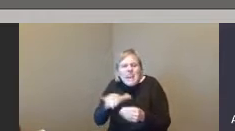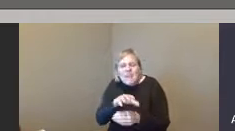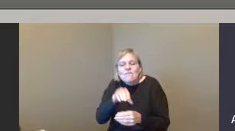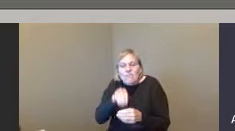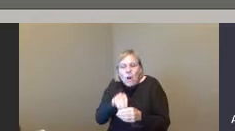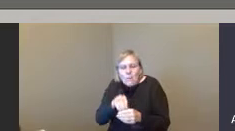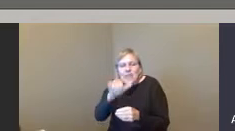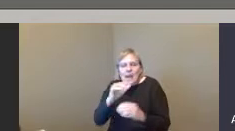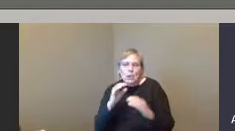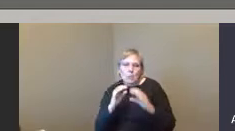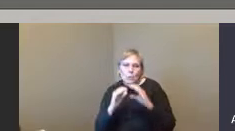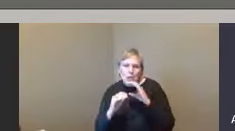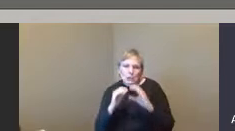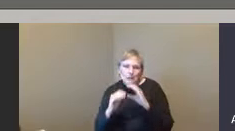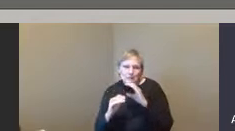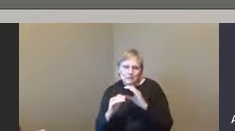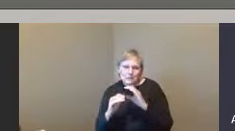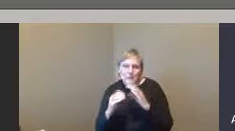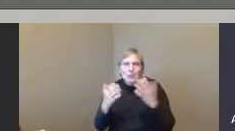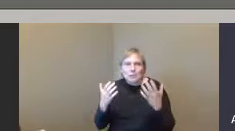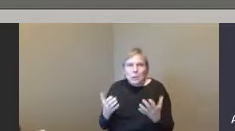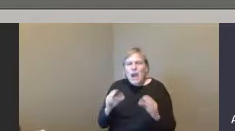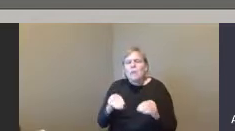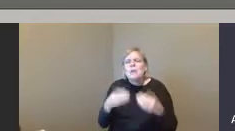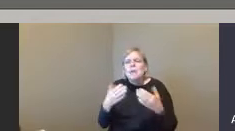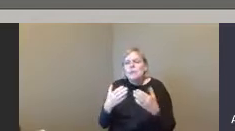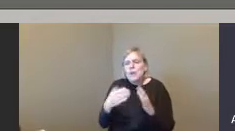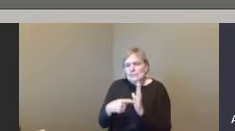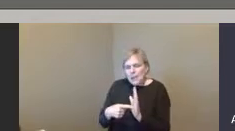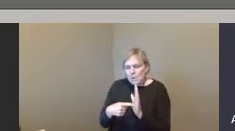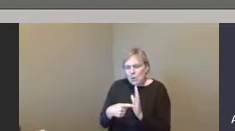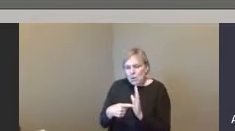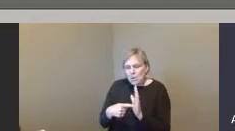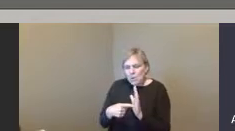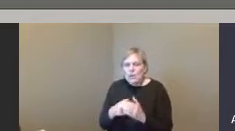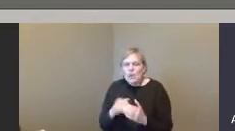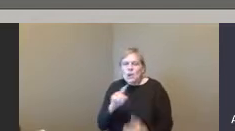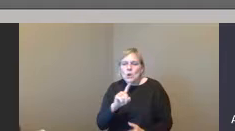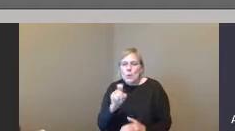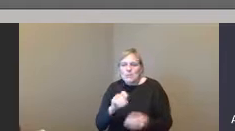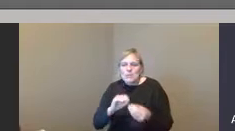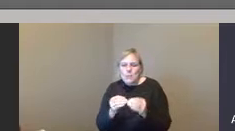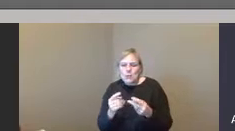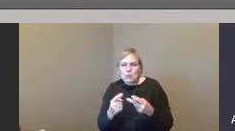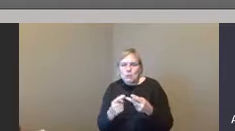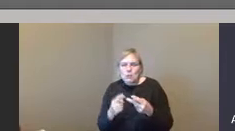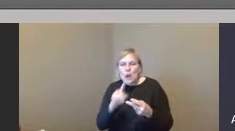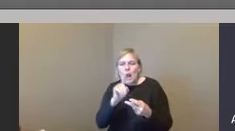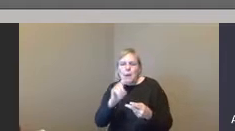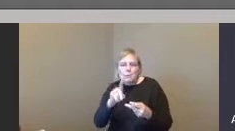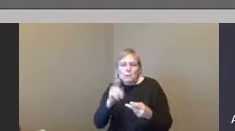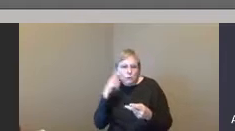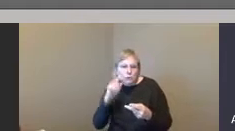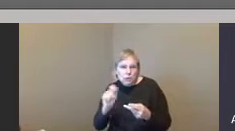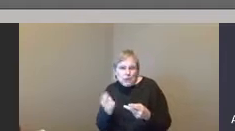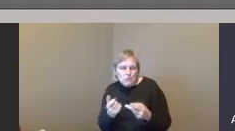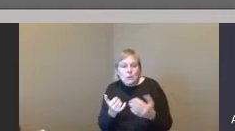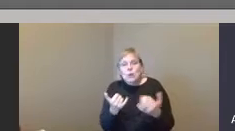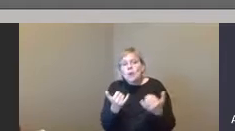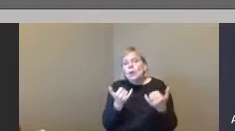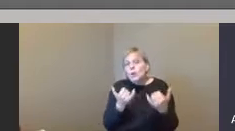in that communication. So I'll give examples here that move to question number 2 about opportunities for change.